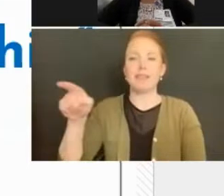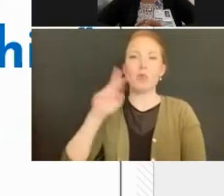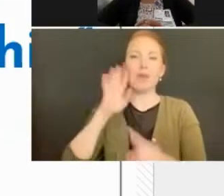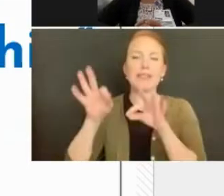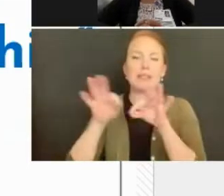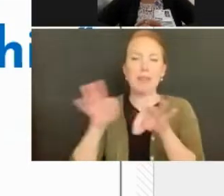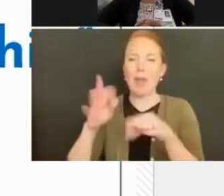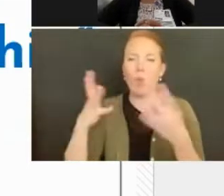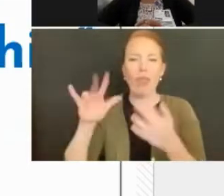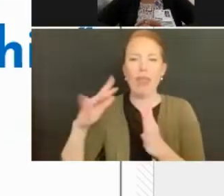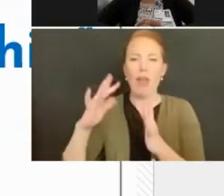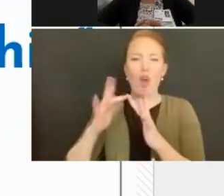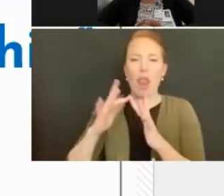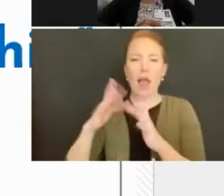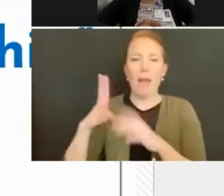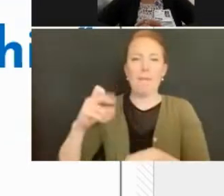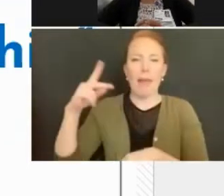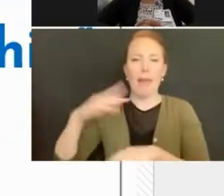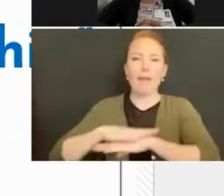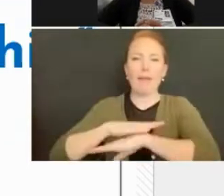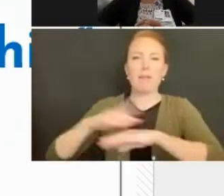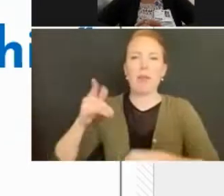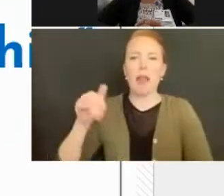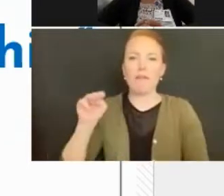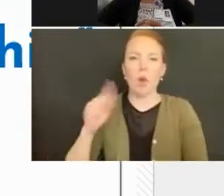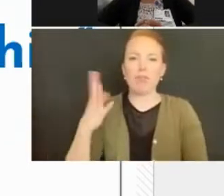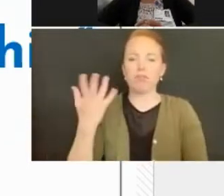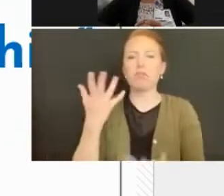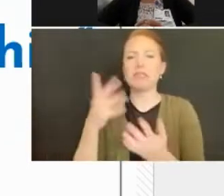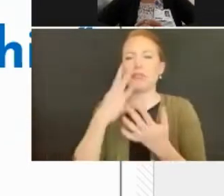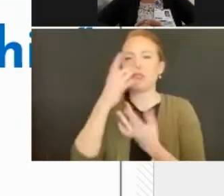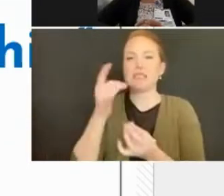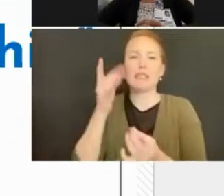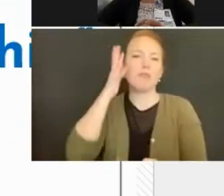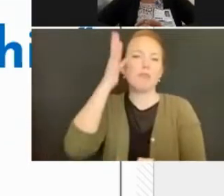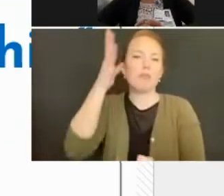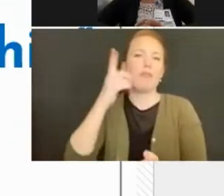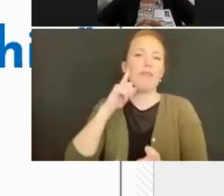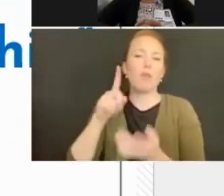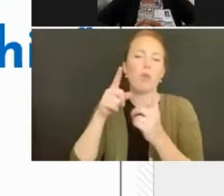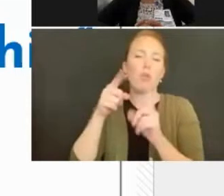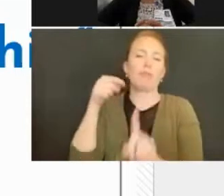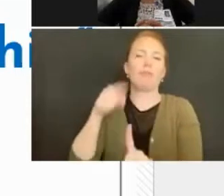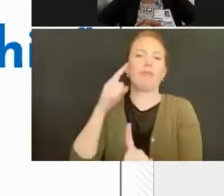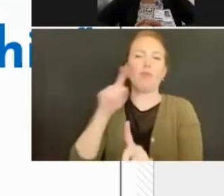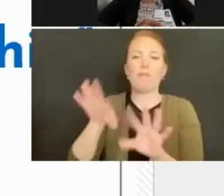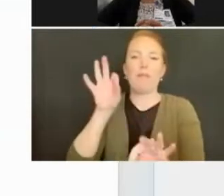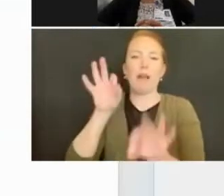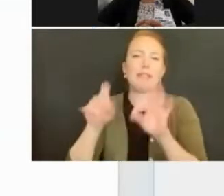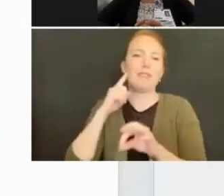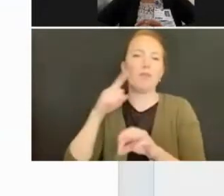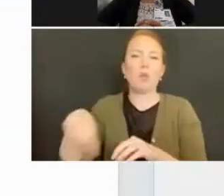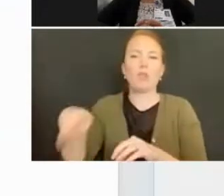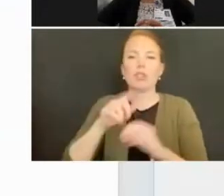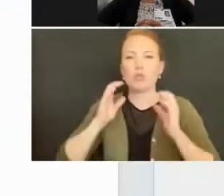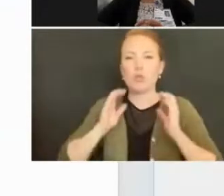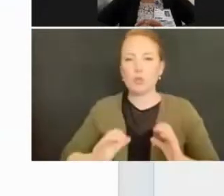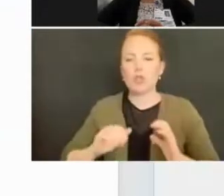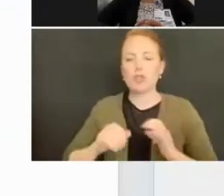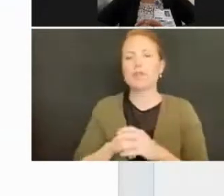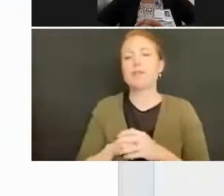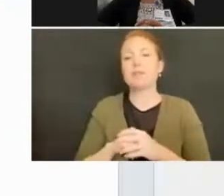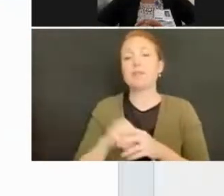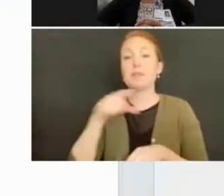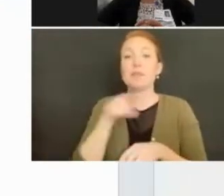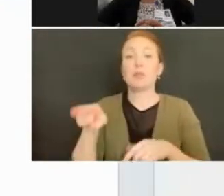is all about, as an interesting perspective on the future of finance for the consumer. Everybody here today will